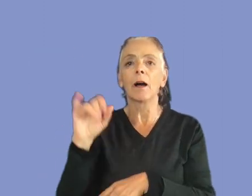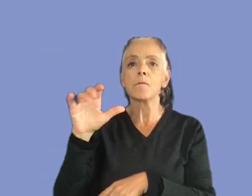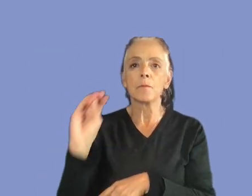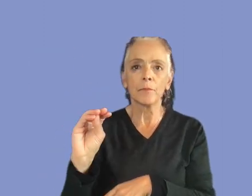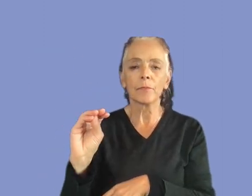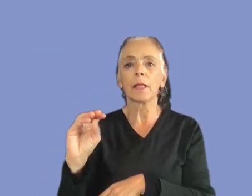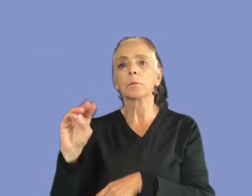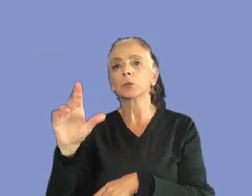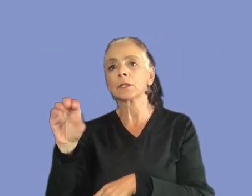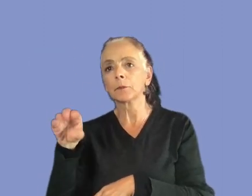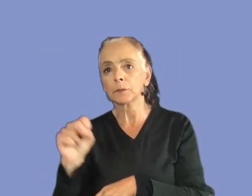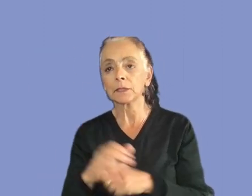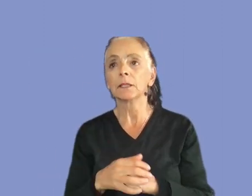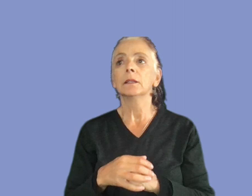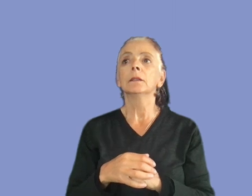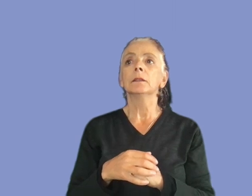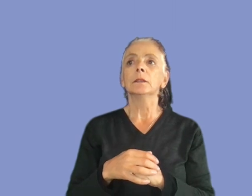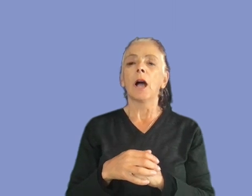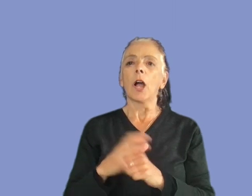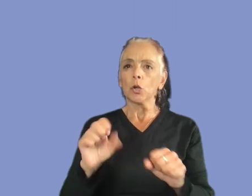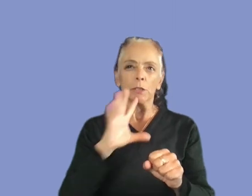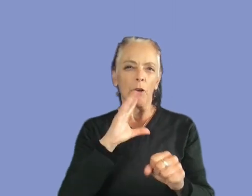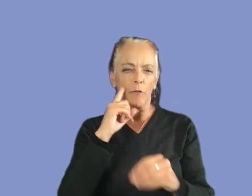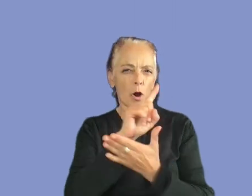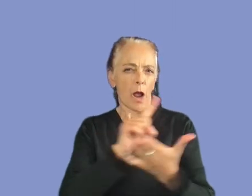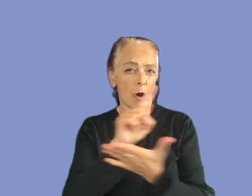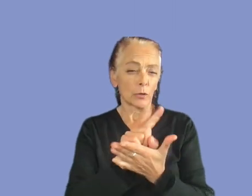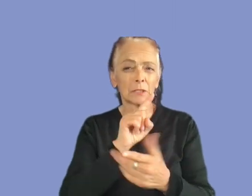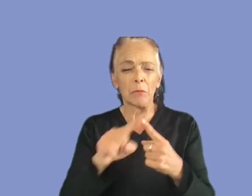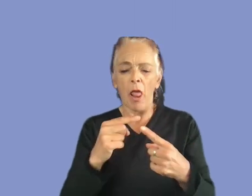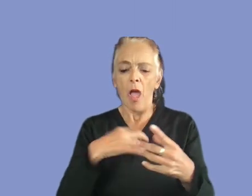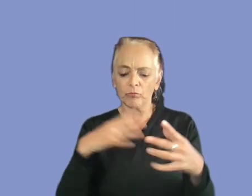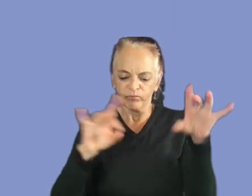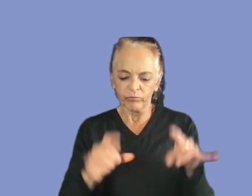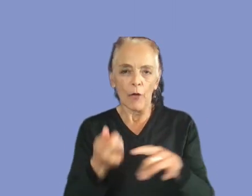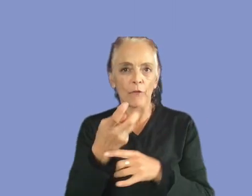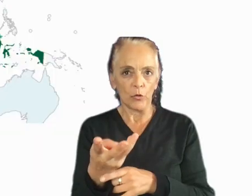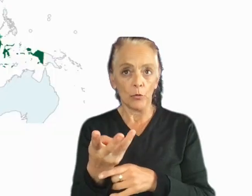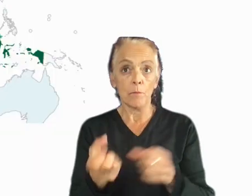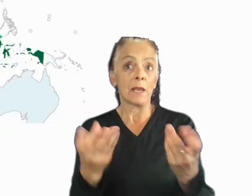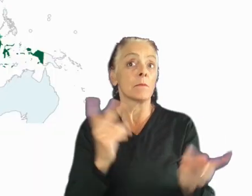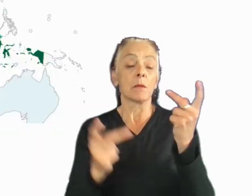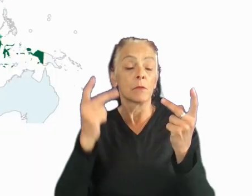hours about these misconceptions, so I've only chosen a few that I believe most people don't know about.